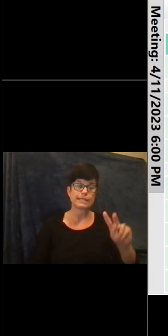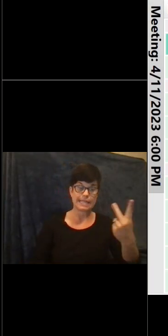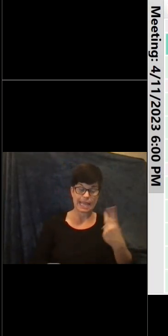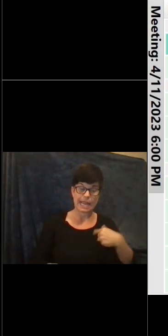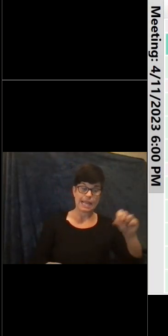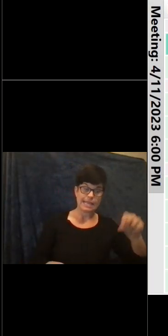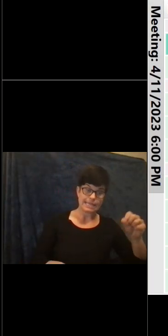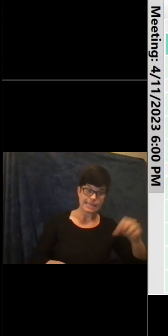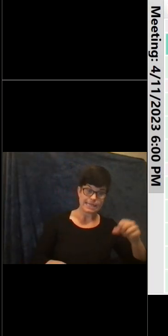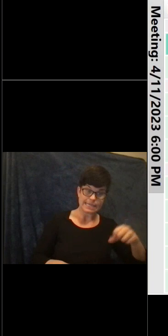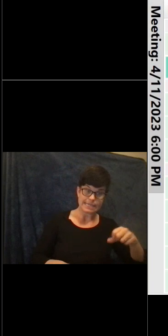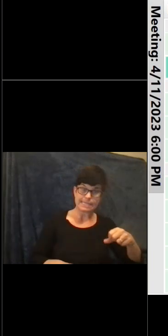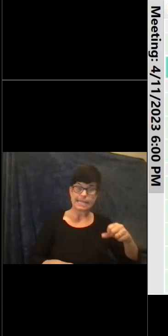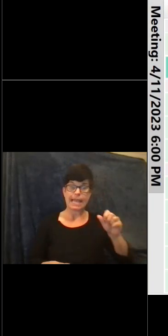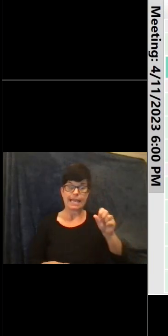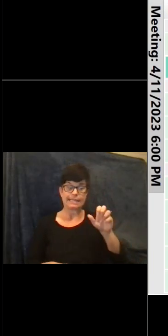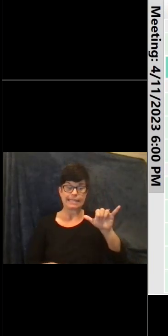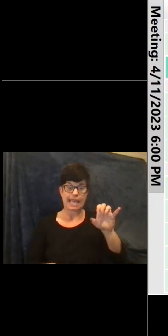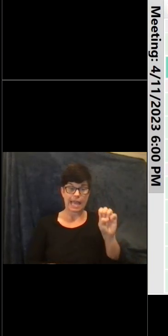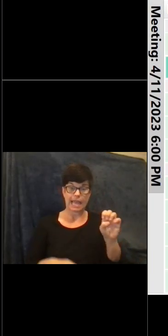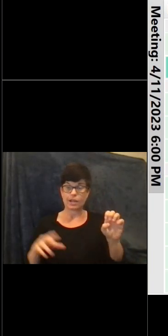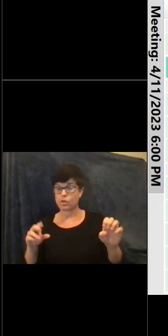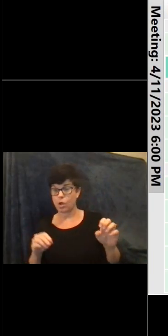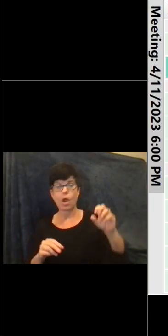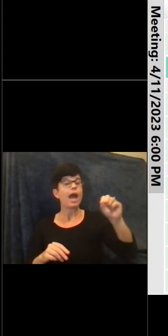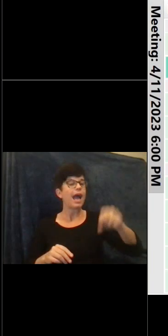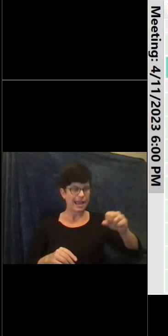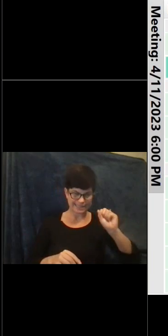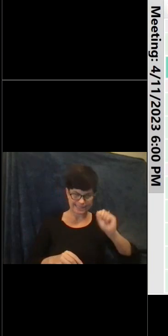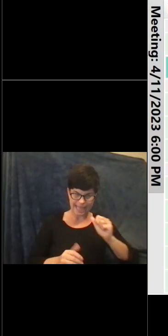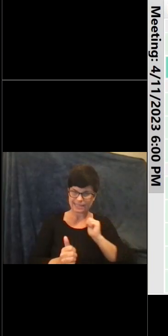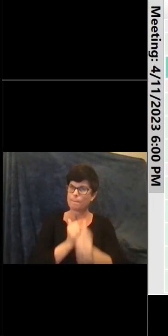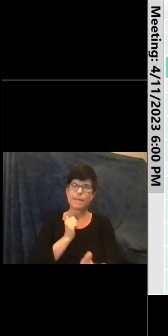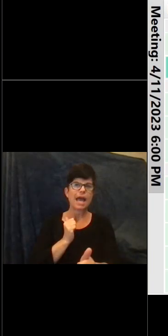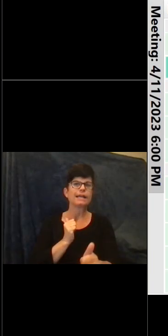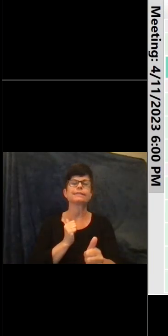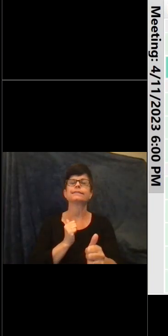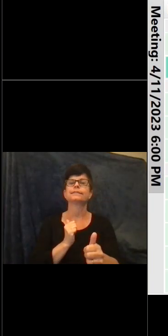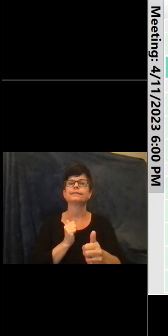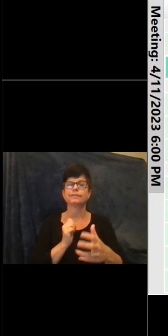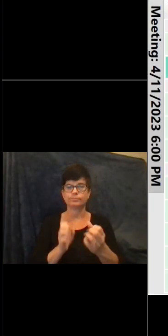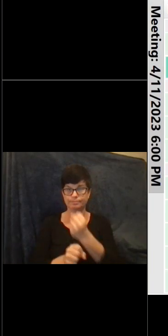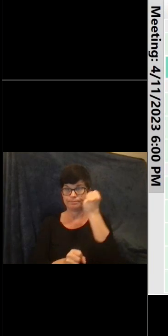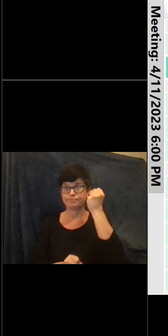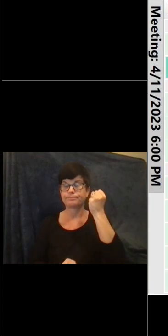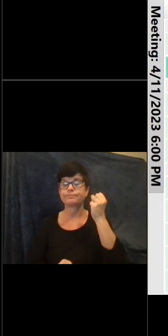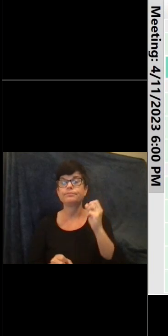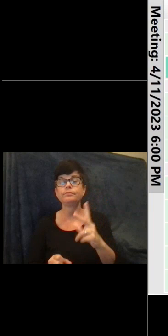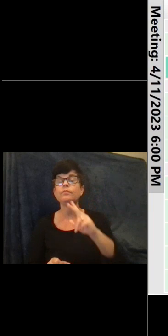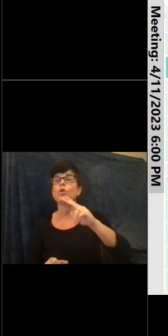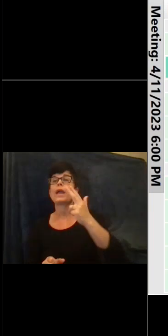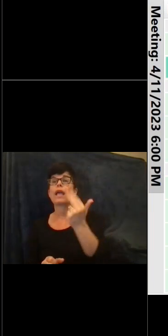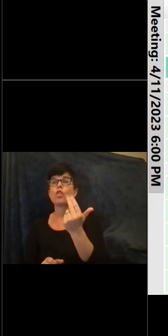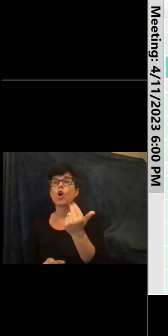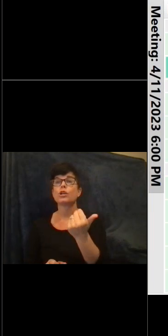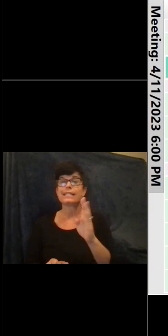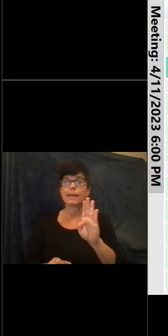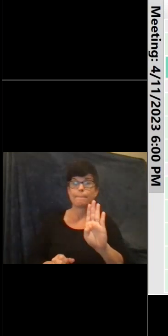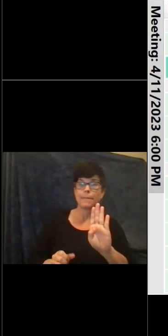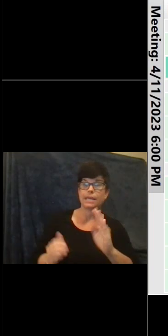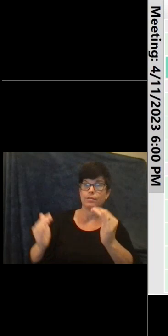no. The ayes have it. The motion passes. Thank you. We're moving on to 13B, discussion and consideration of draft